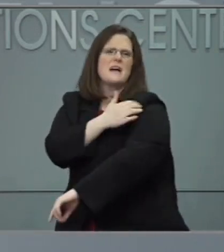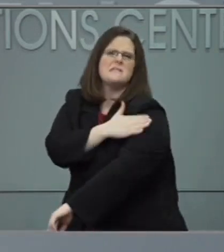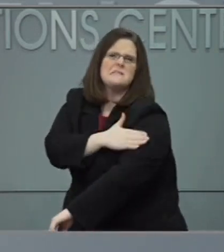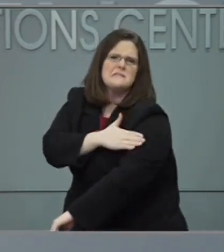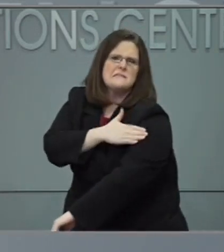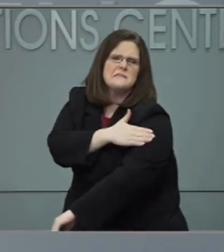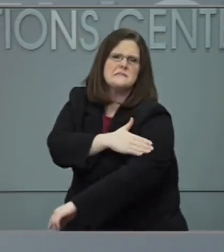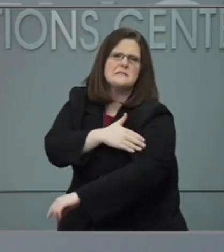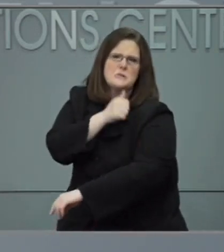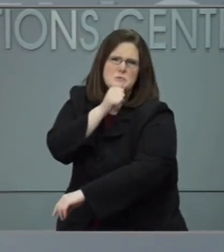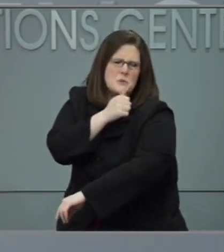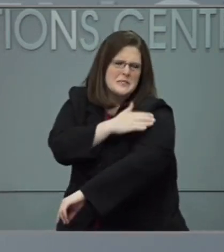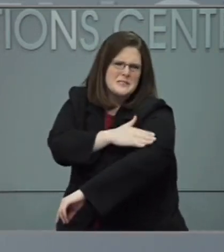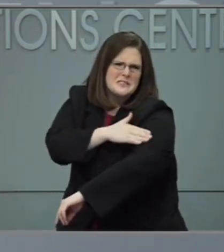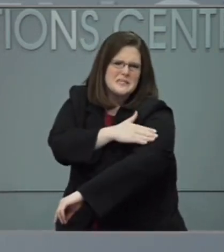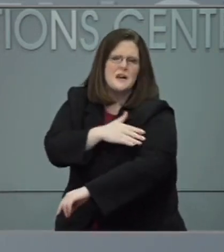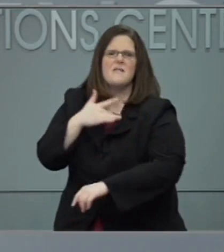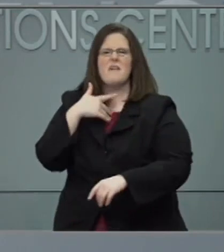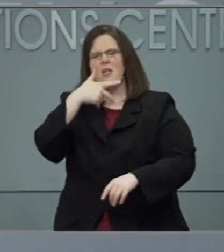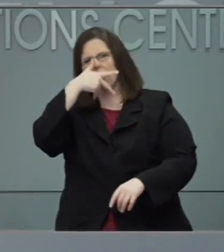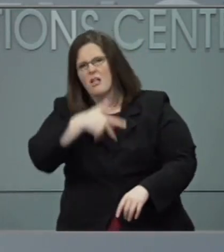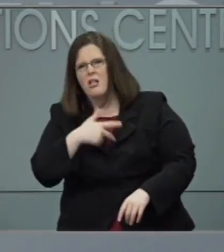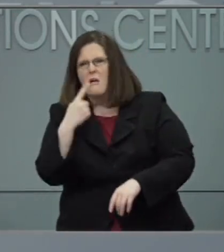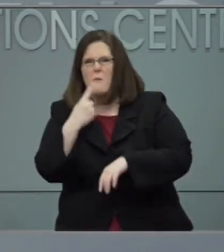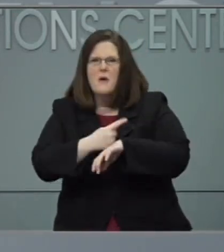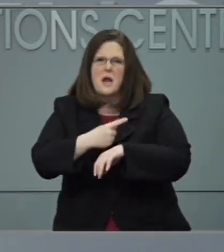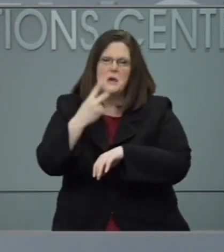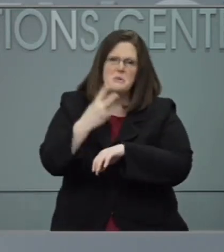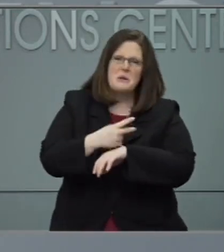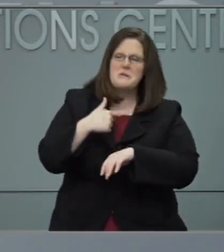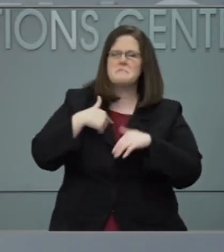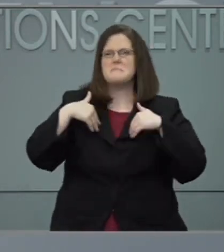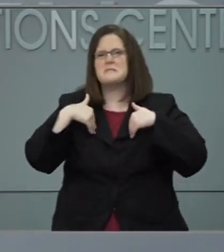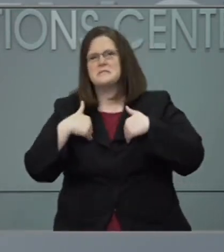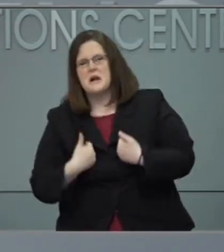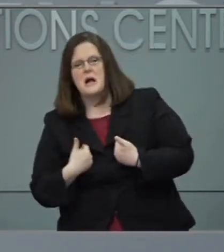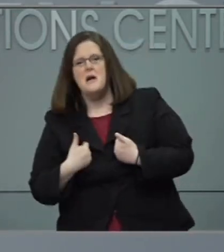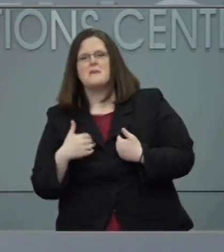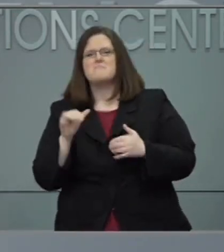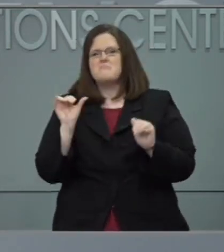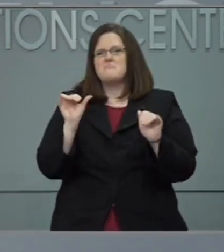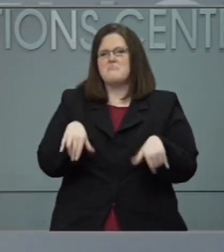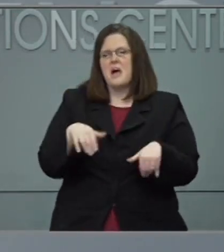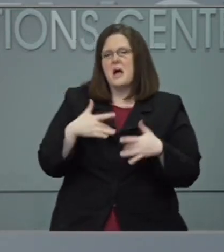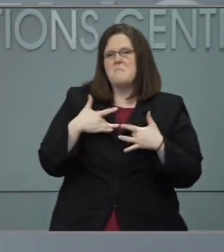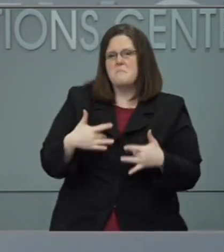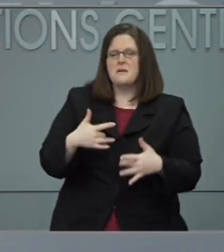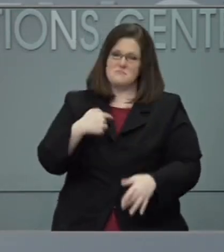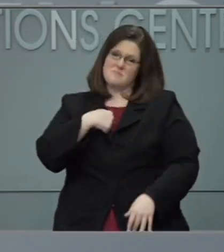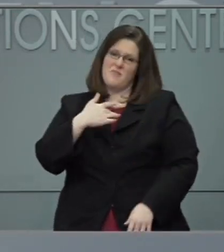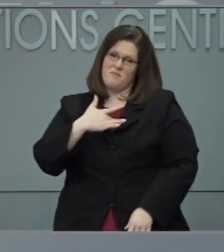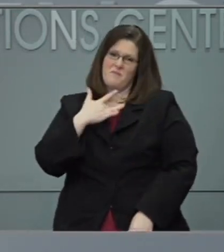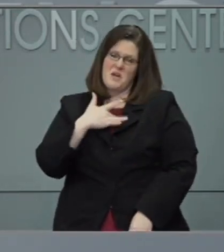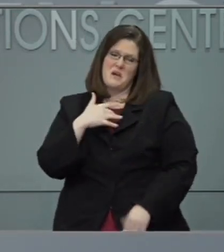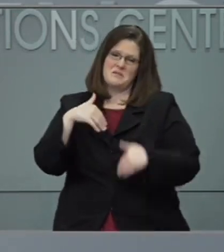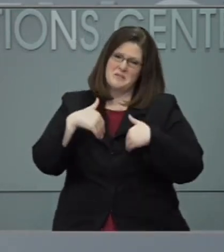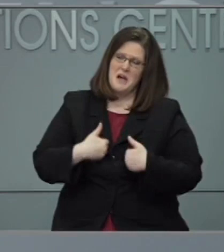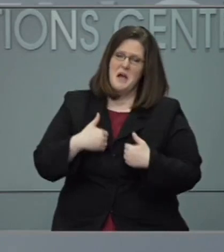or feeling achy or tired for a day or two. That's what I experienced when I got the Johnson & Johnson